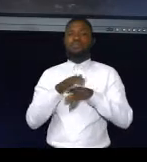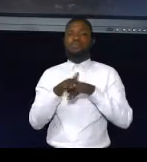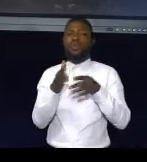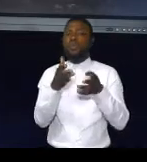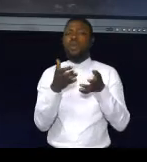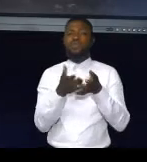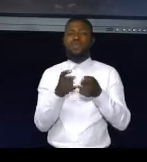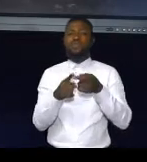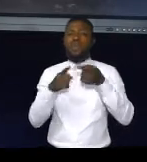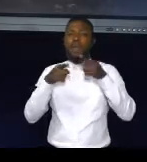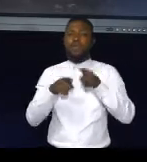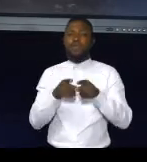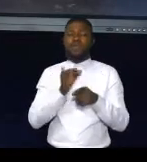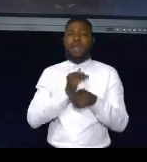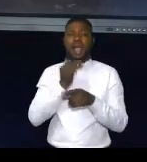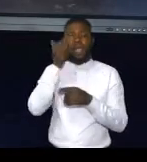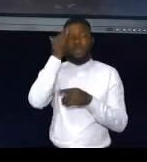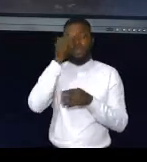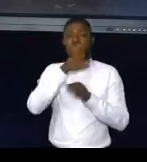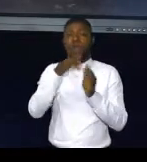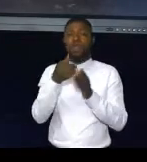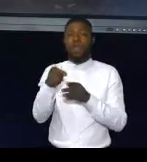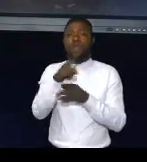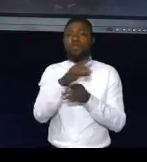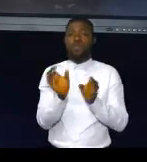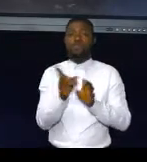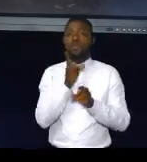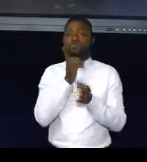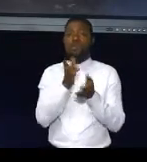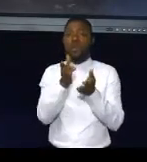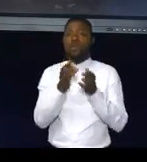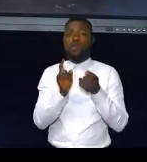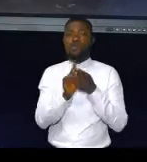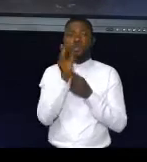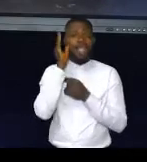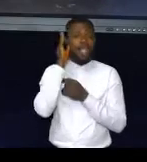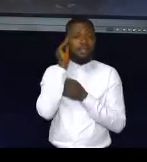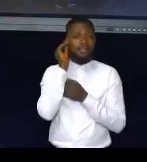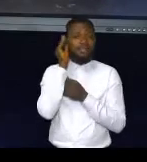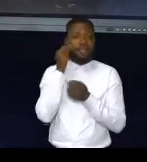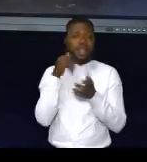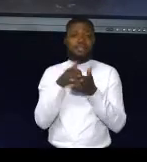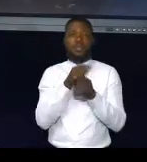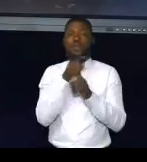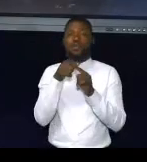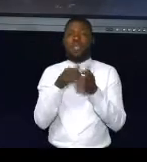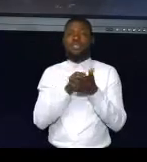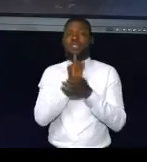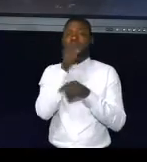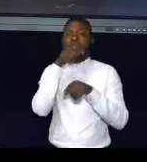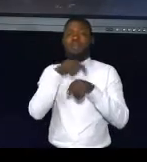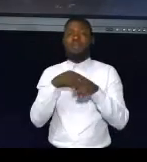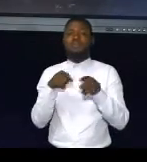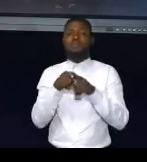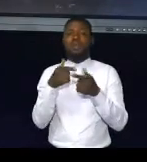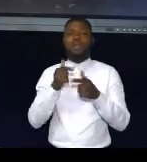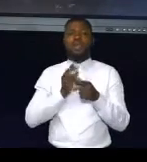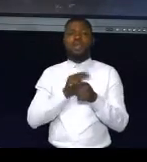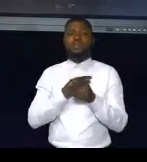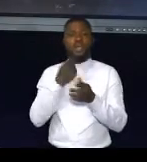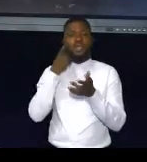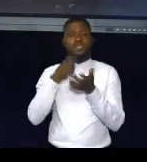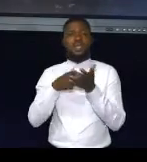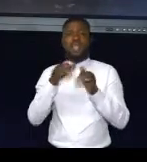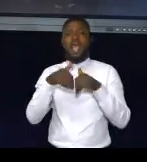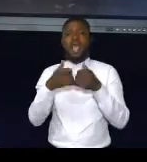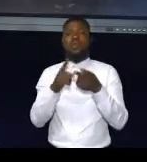don't want it to happen. I know all of you do not want to experience it when it's time. So let's check how